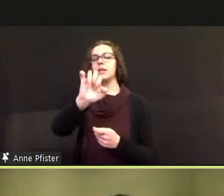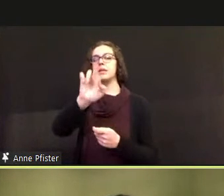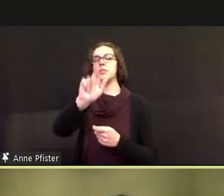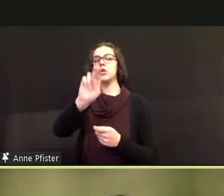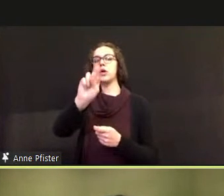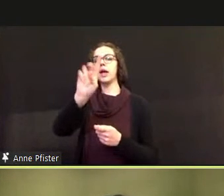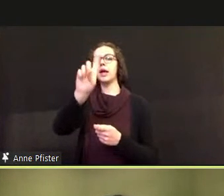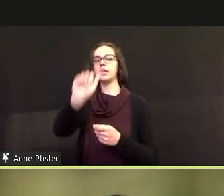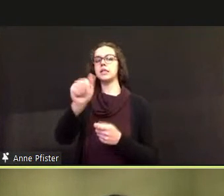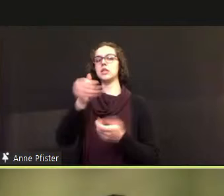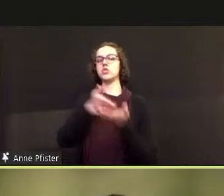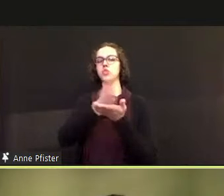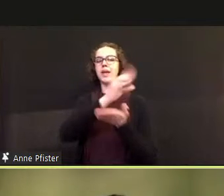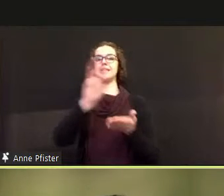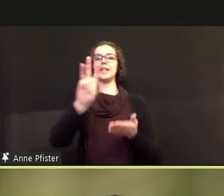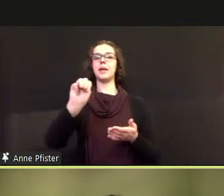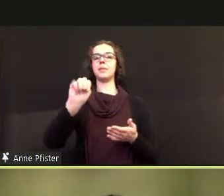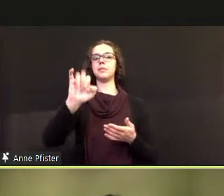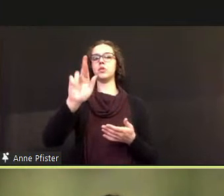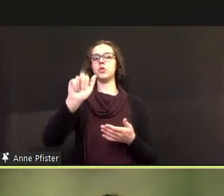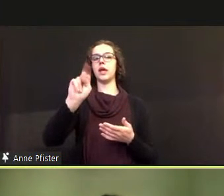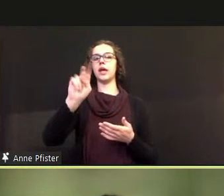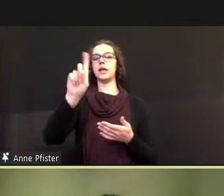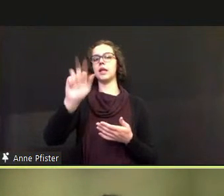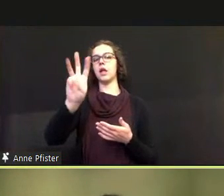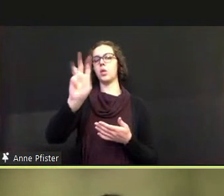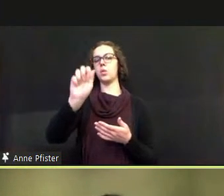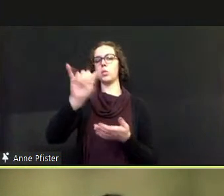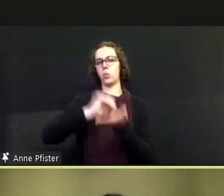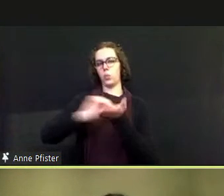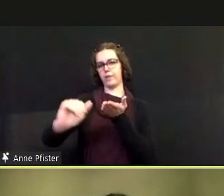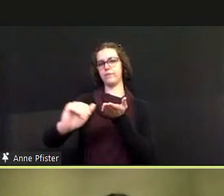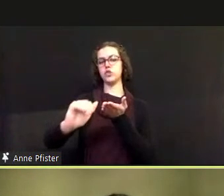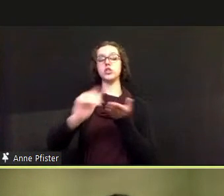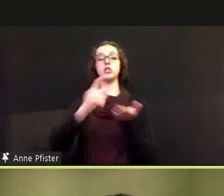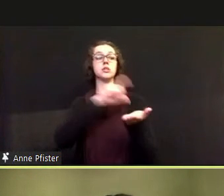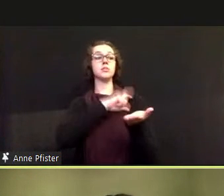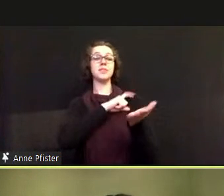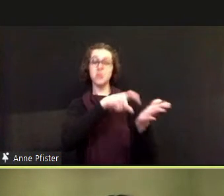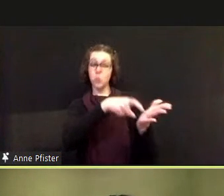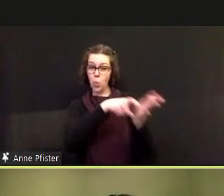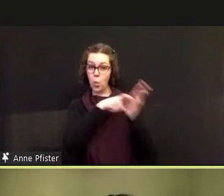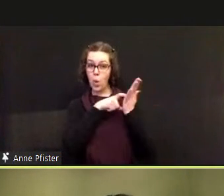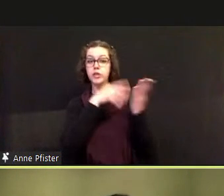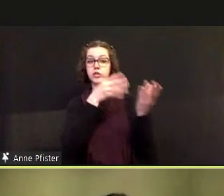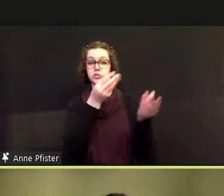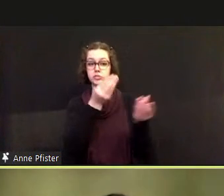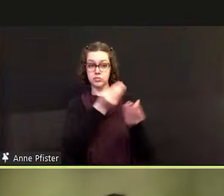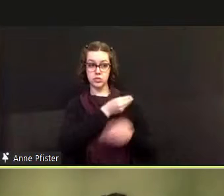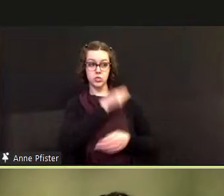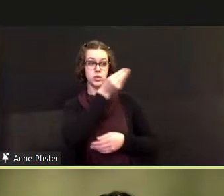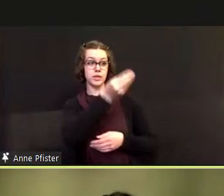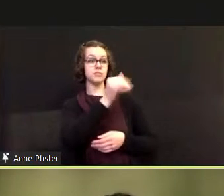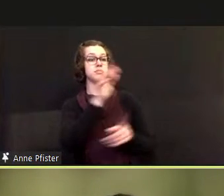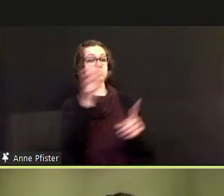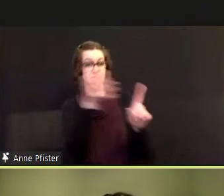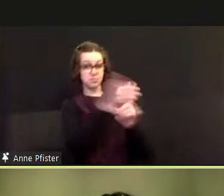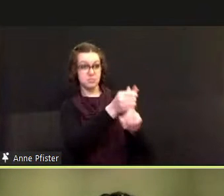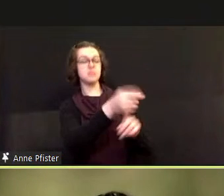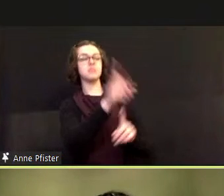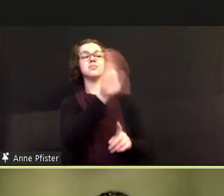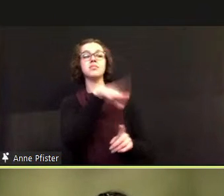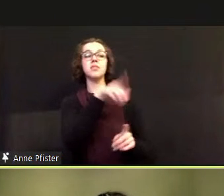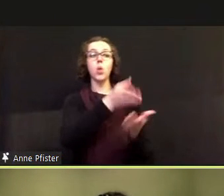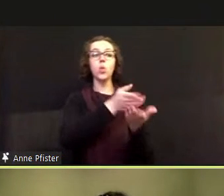waivers, which are the waivers that police are required to give to people saying you have the right to remain